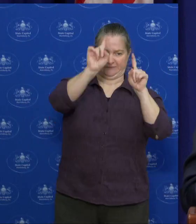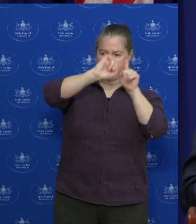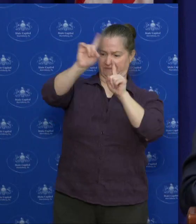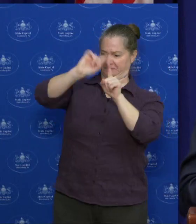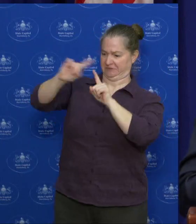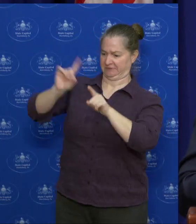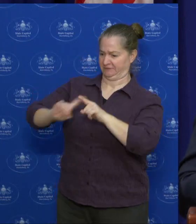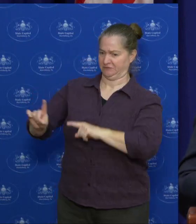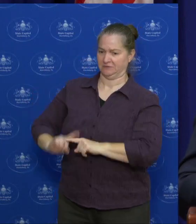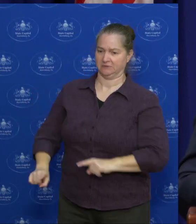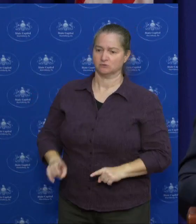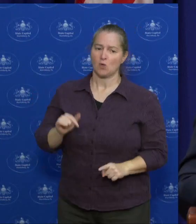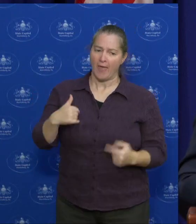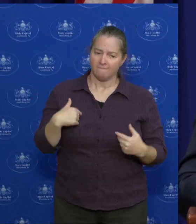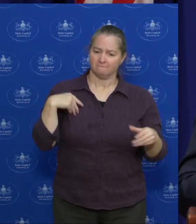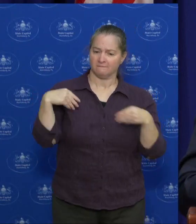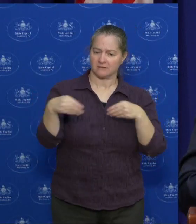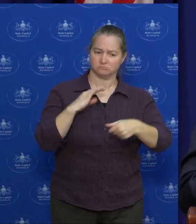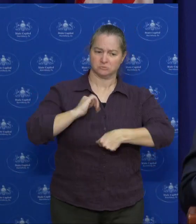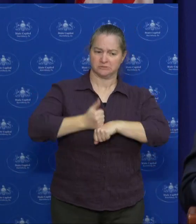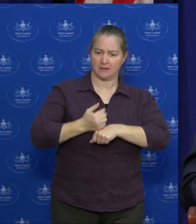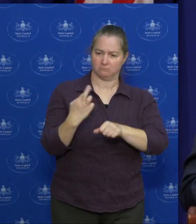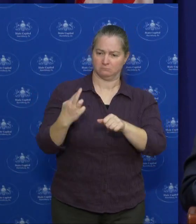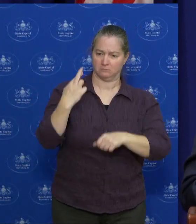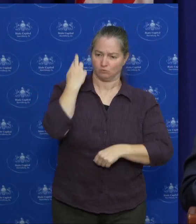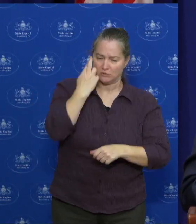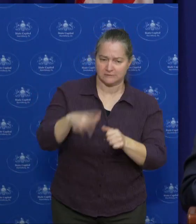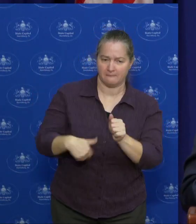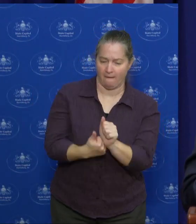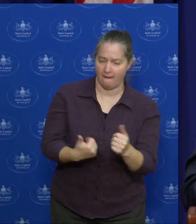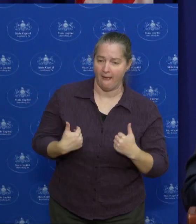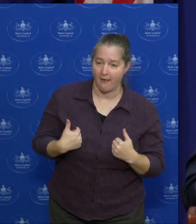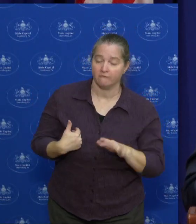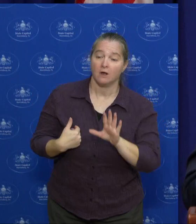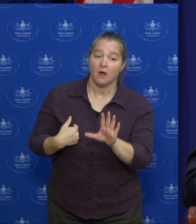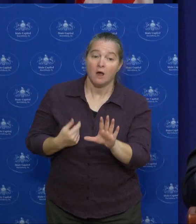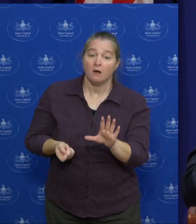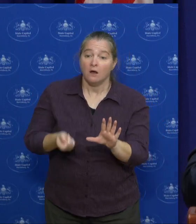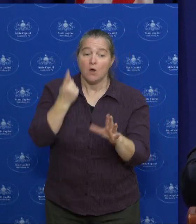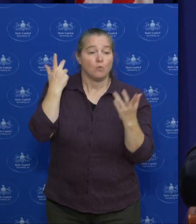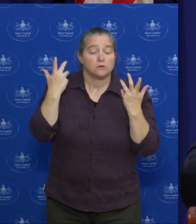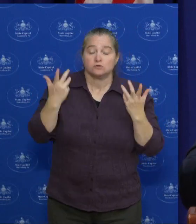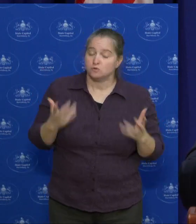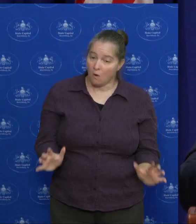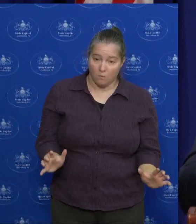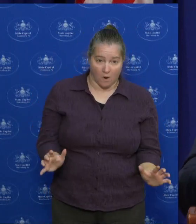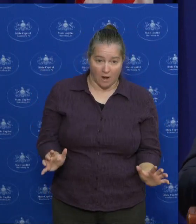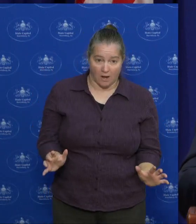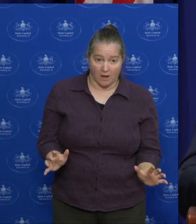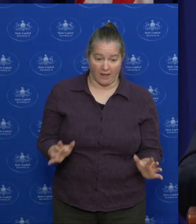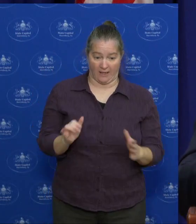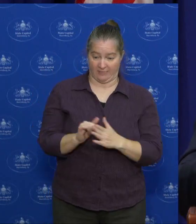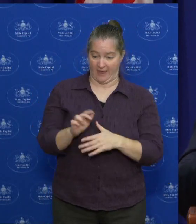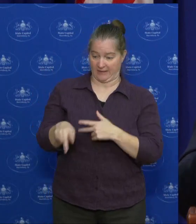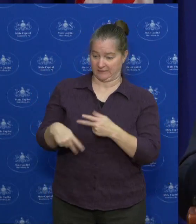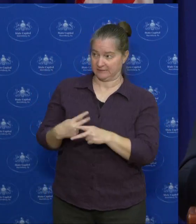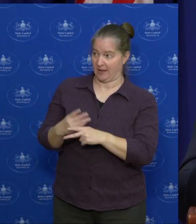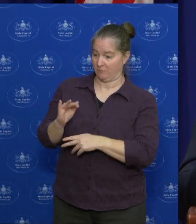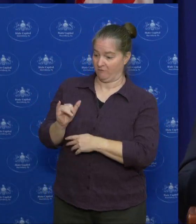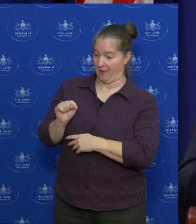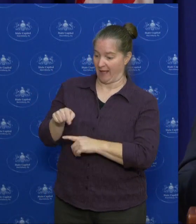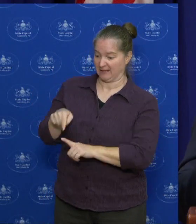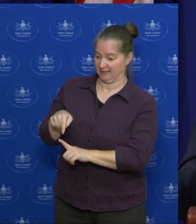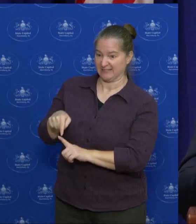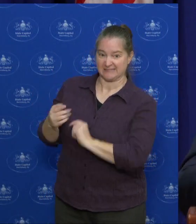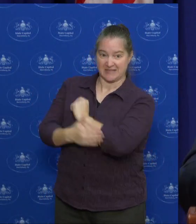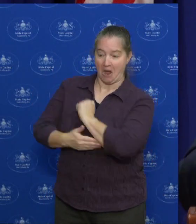that flexibility is there for a reason. But what we want to avoid are situations where a type of ballot is counted in one